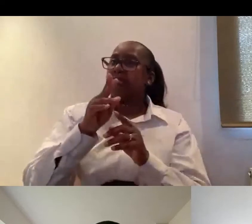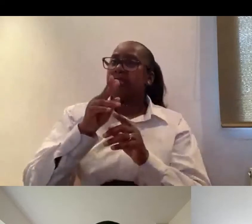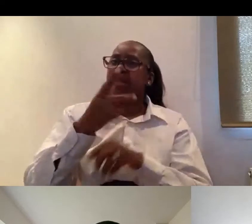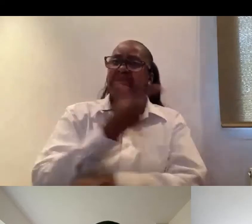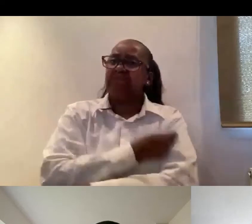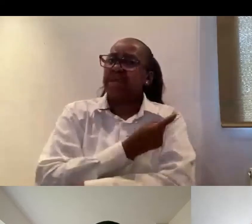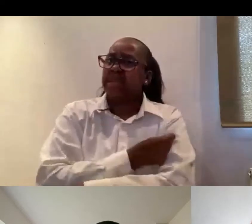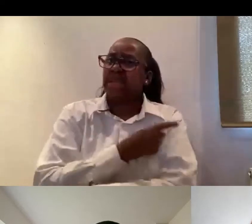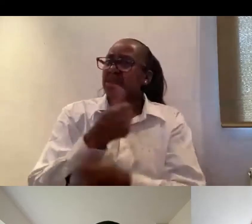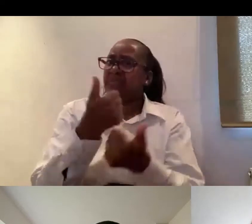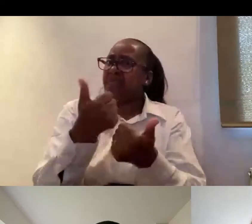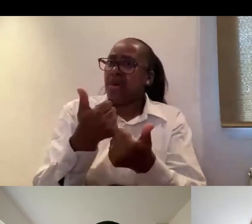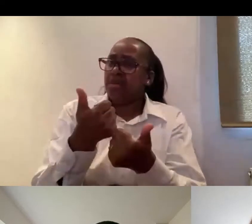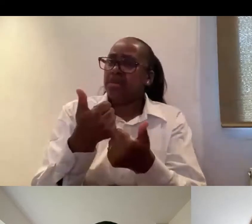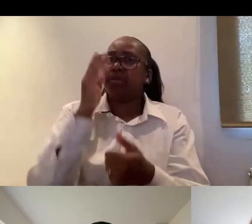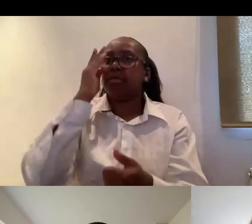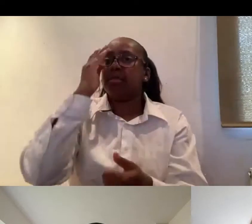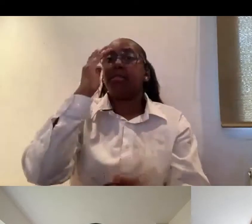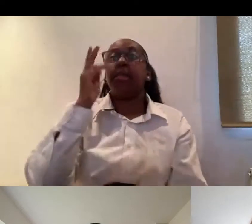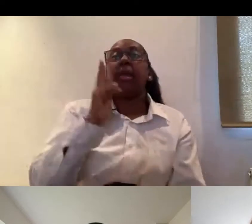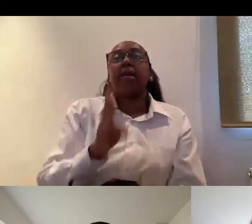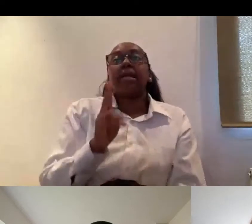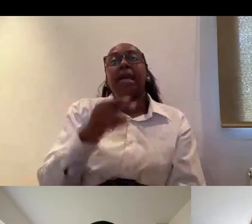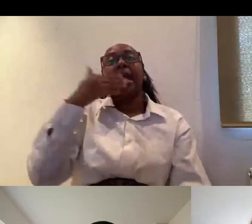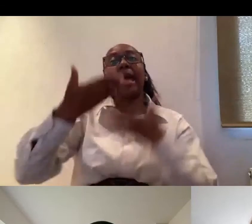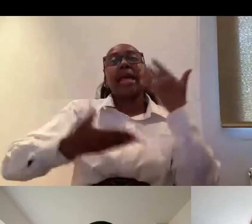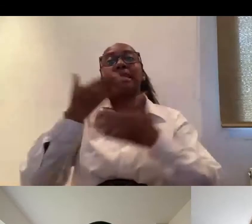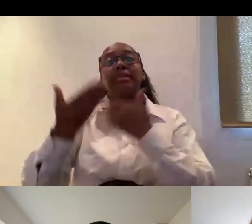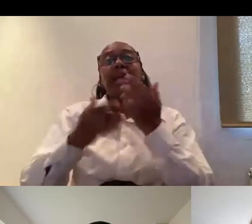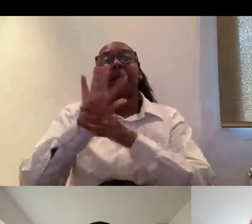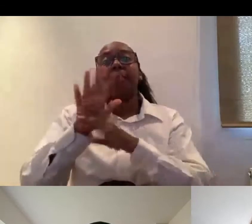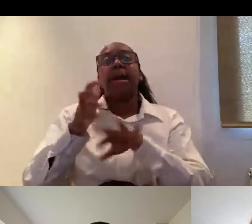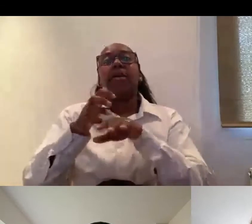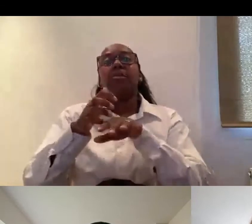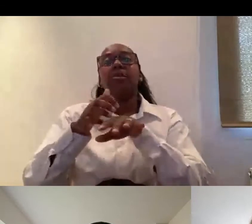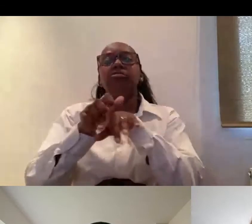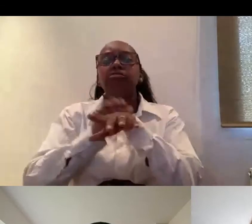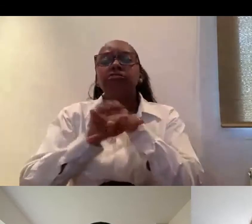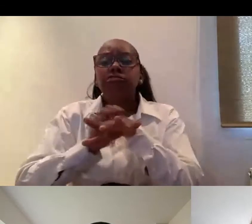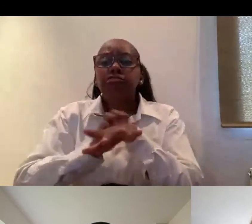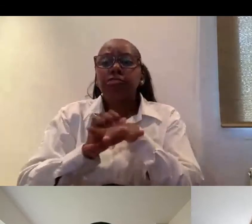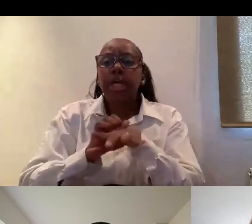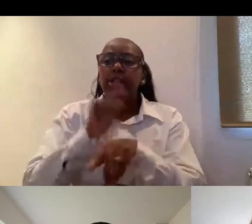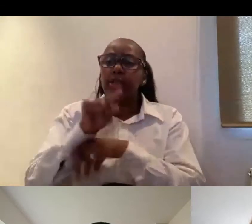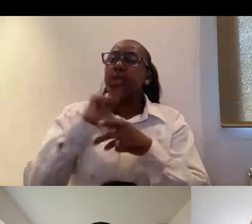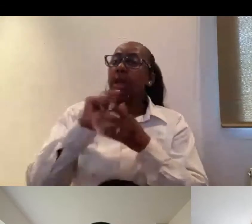say that, again, I know I talked previously about anaphylaxis. If you have